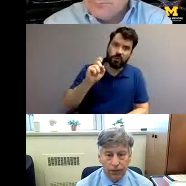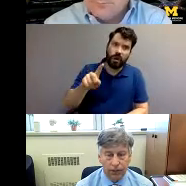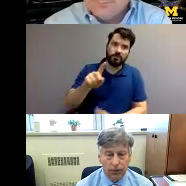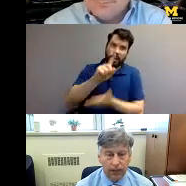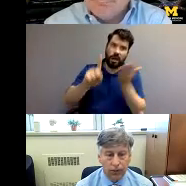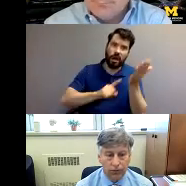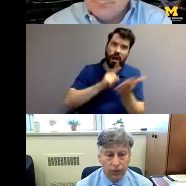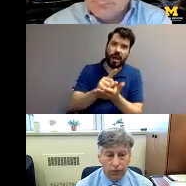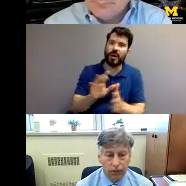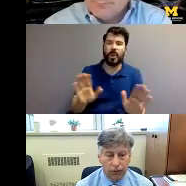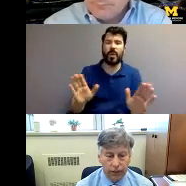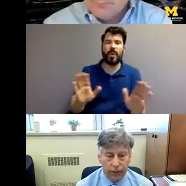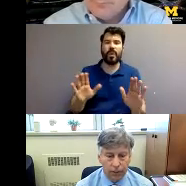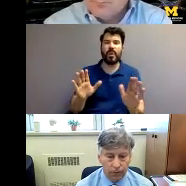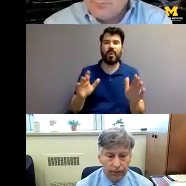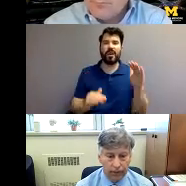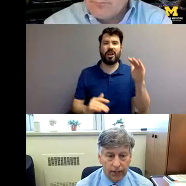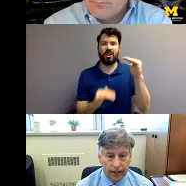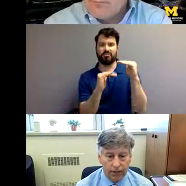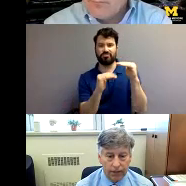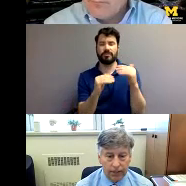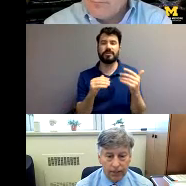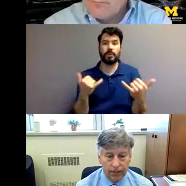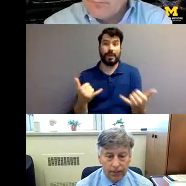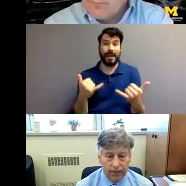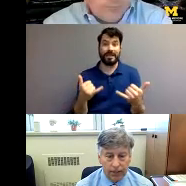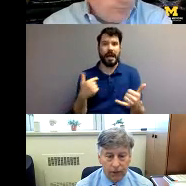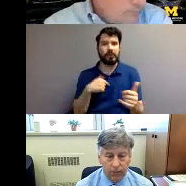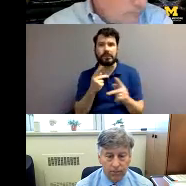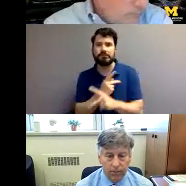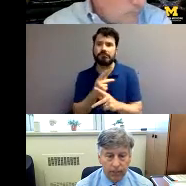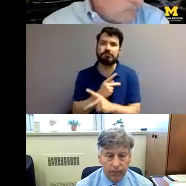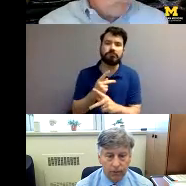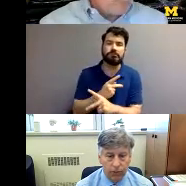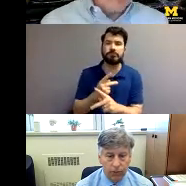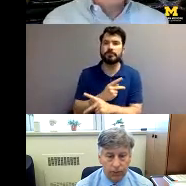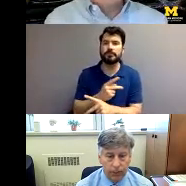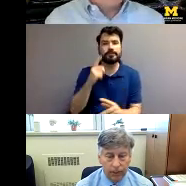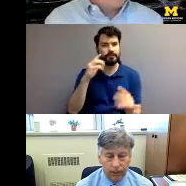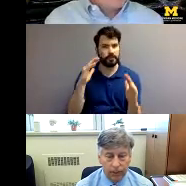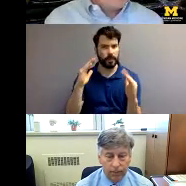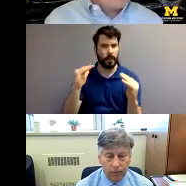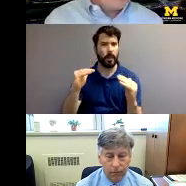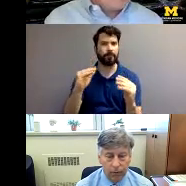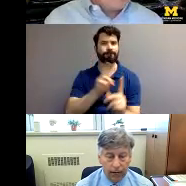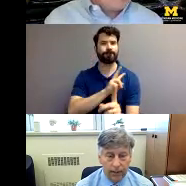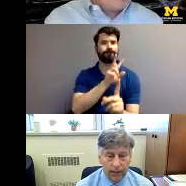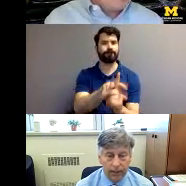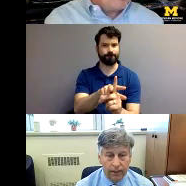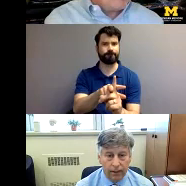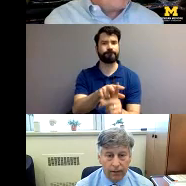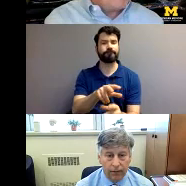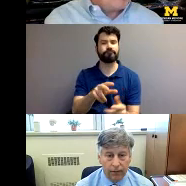is much more manageable. So we're actually exploring that right now, and we hope to be able to use it more